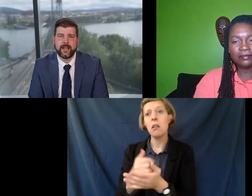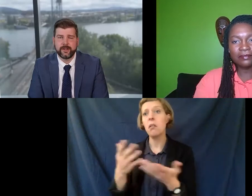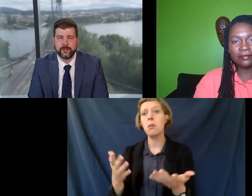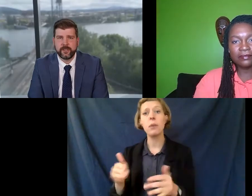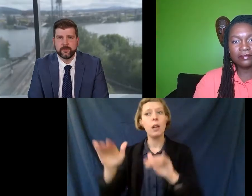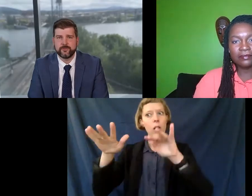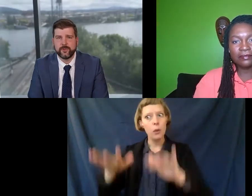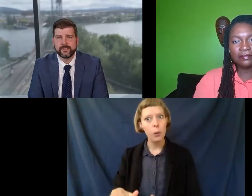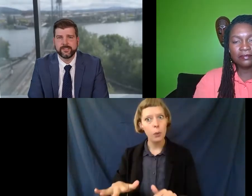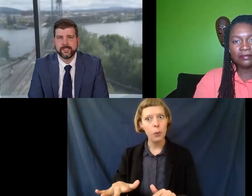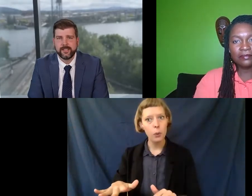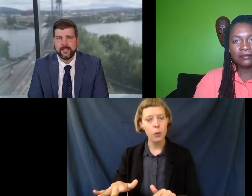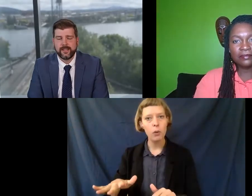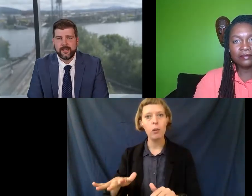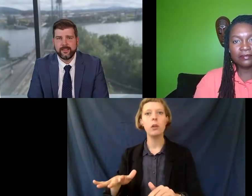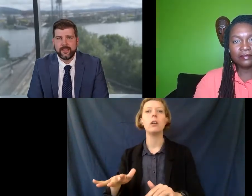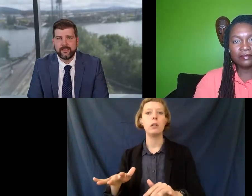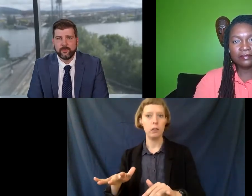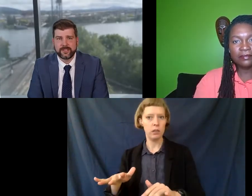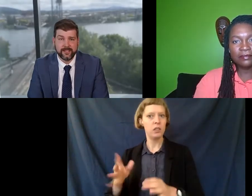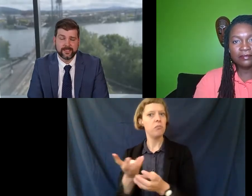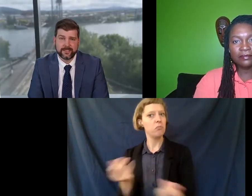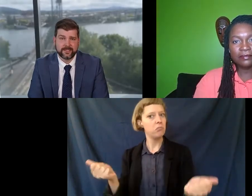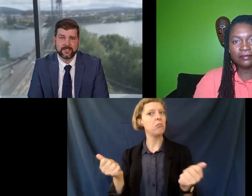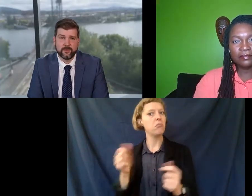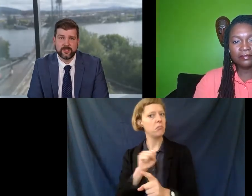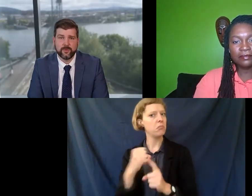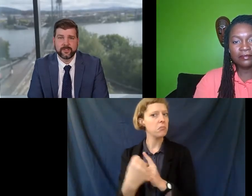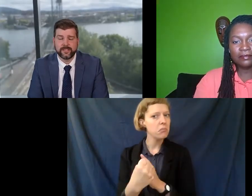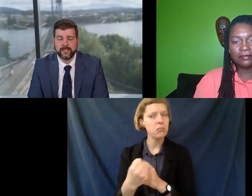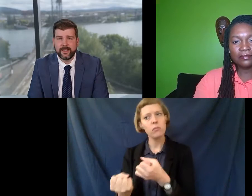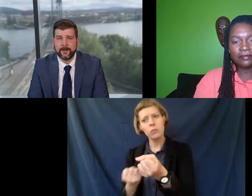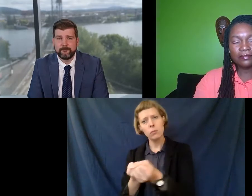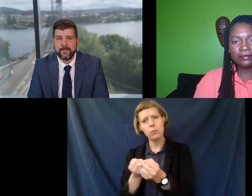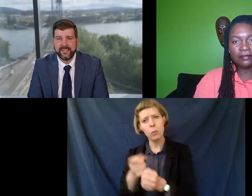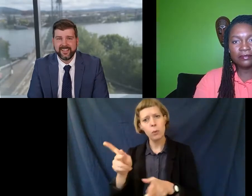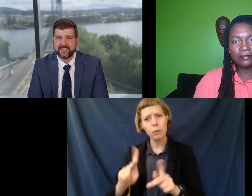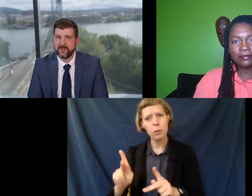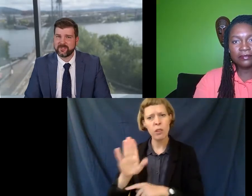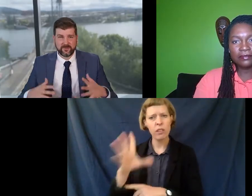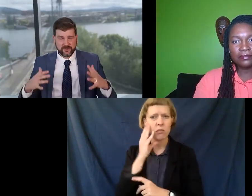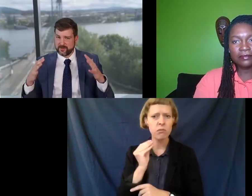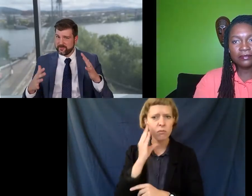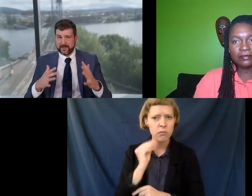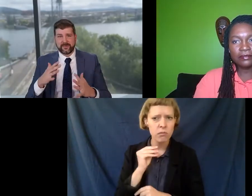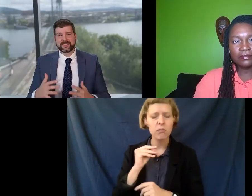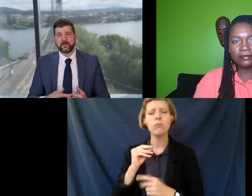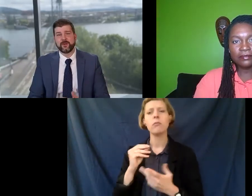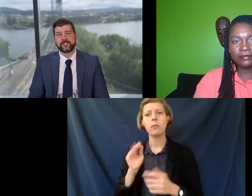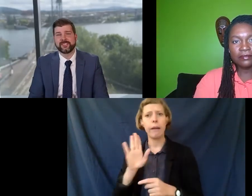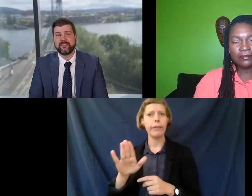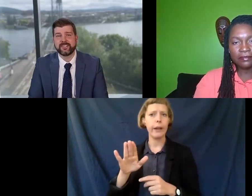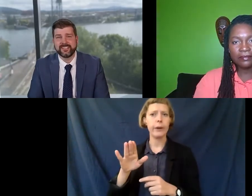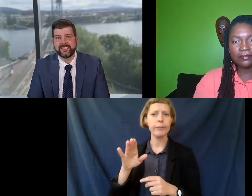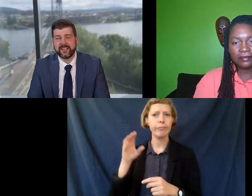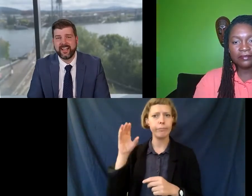and honor people's voices that were telling us the system wasn't working. And so it was a big mixed